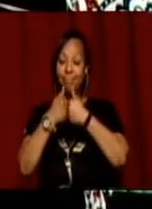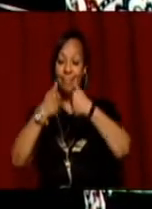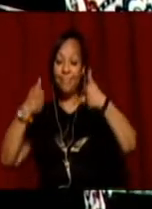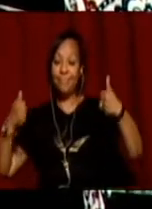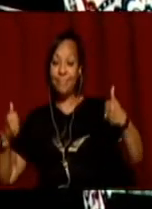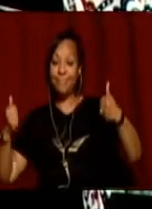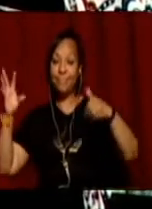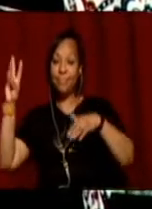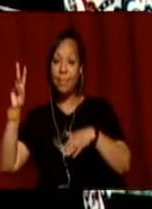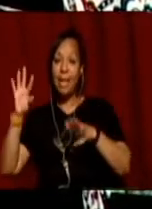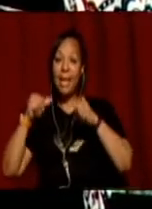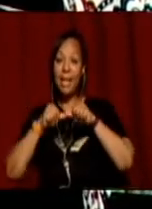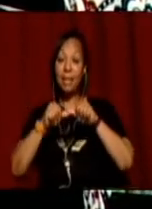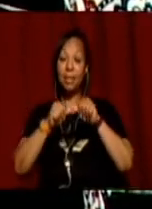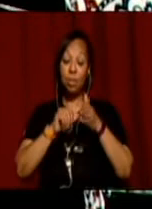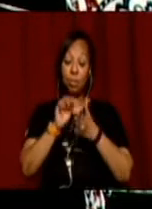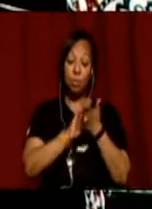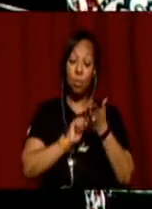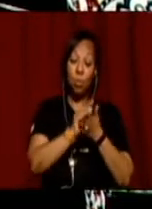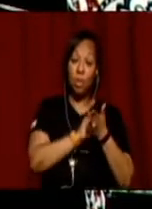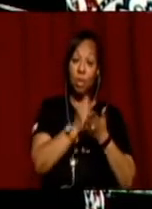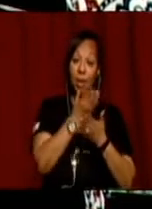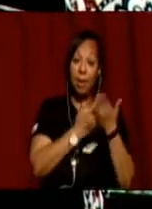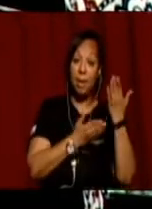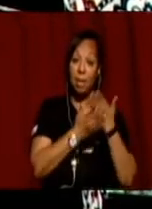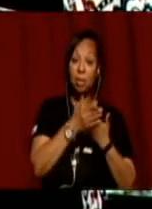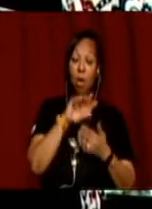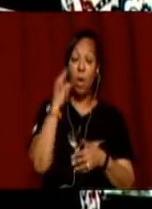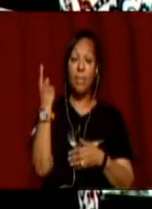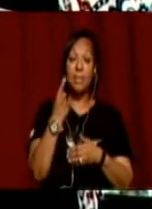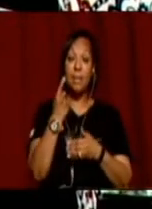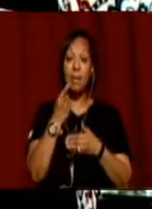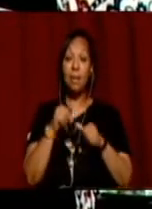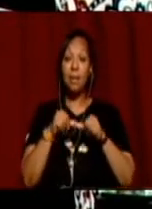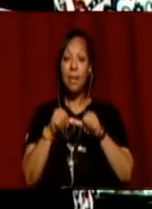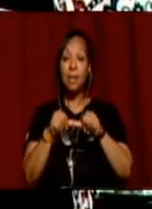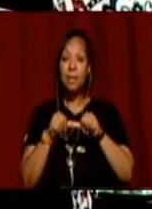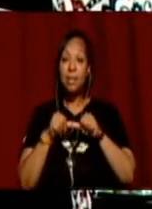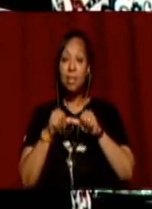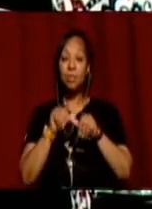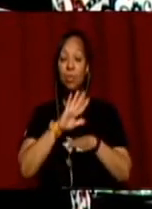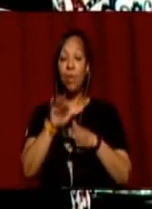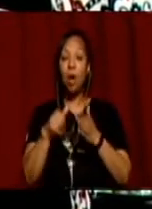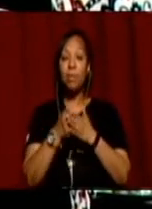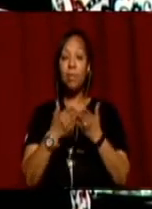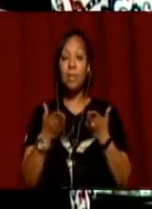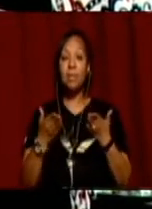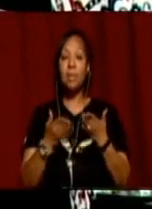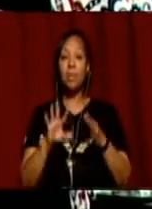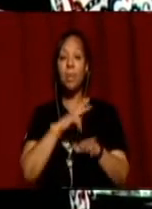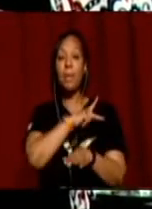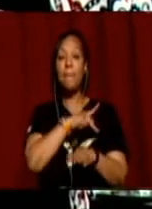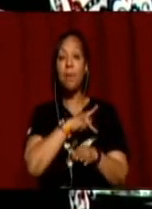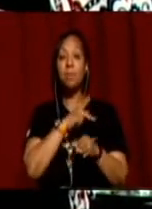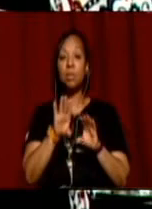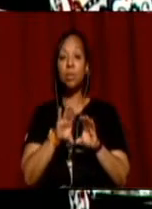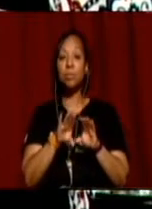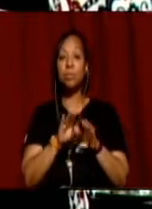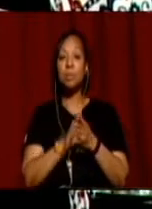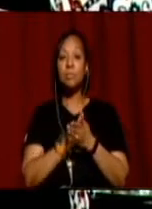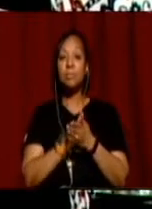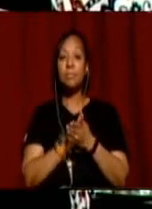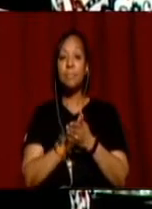apart. We need to continue wash our hands all the time. We need to continue to do all the things that we can personally do to